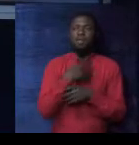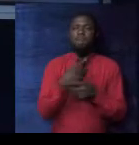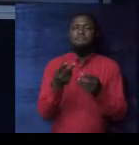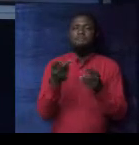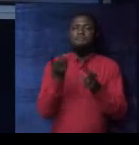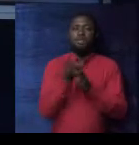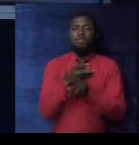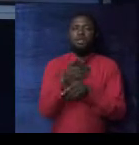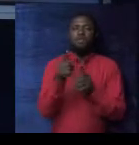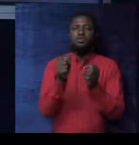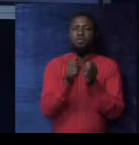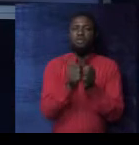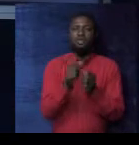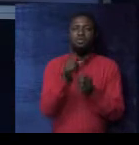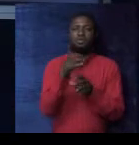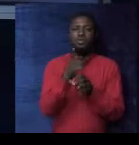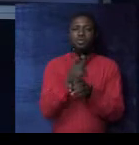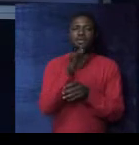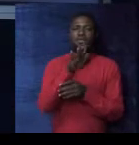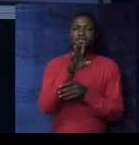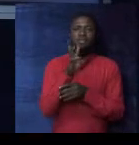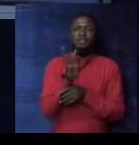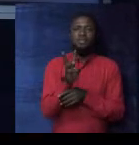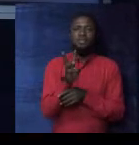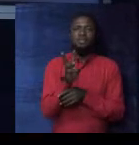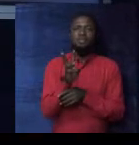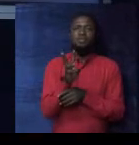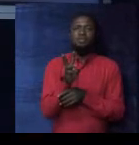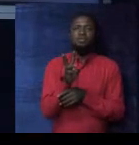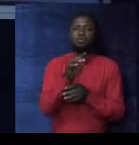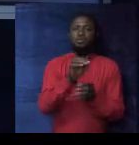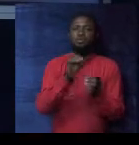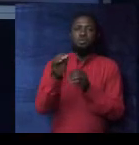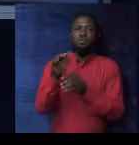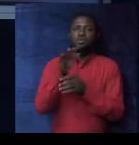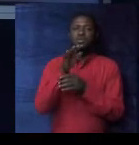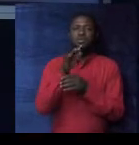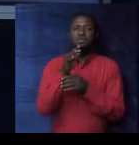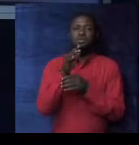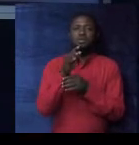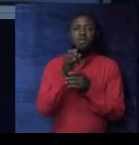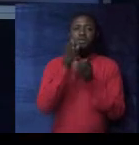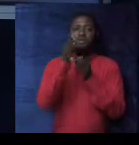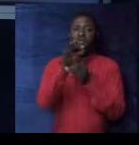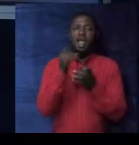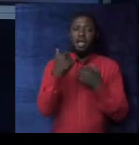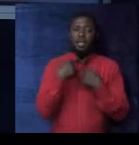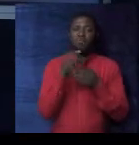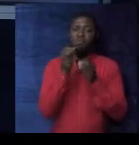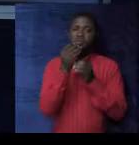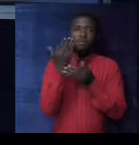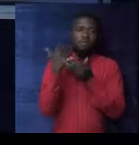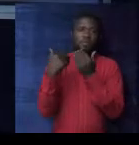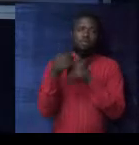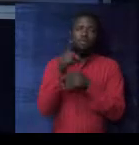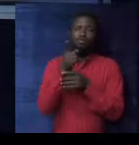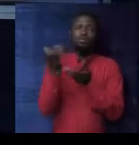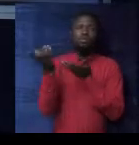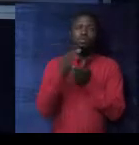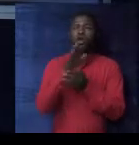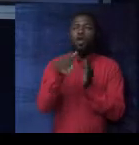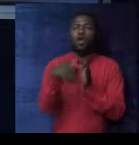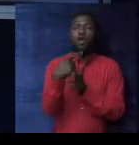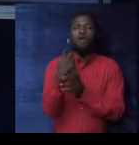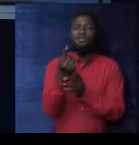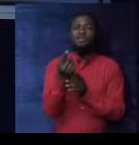7, and you multiply 8 and 7, you get 56. And so push your 56 forward. I've taught you this method on the Magic Tuesday. Then you bring down